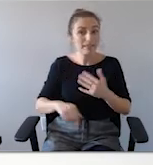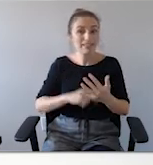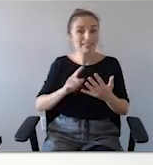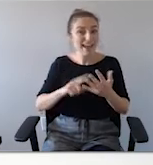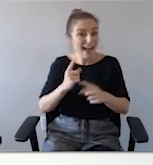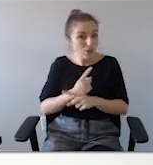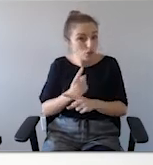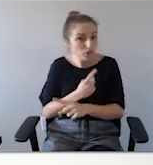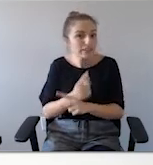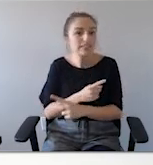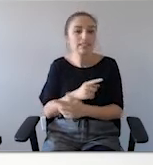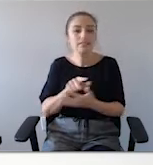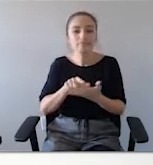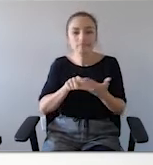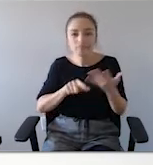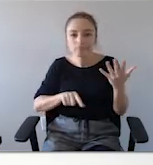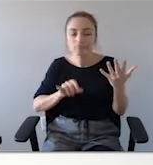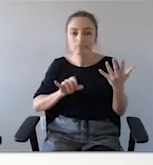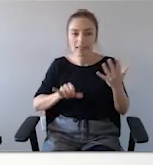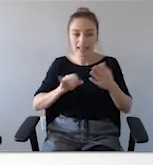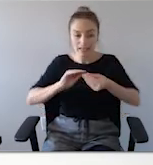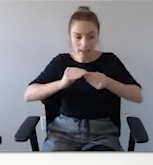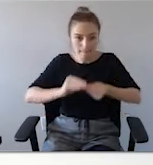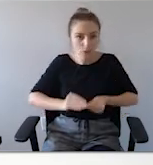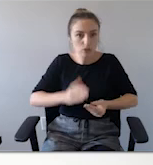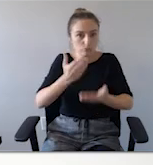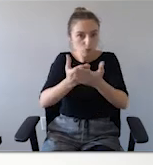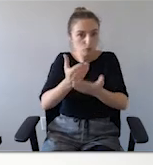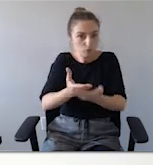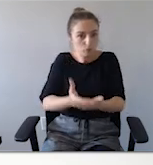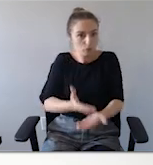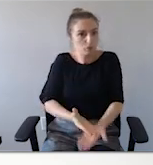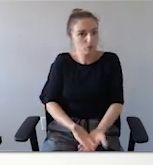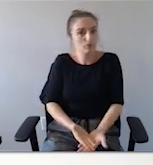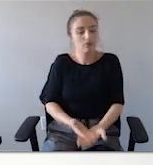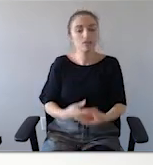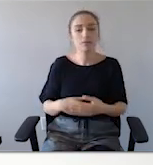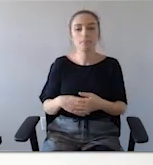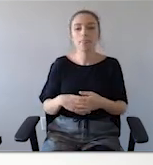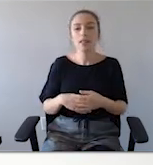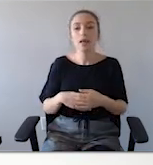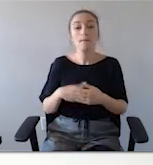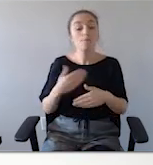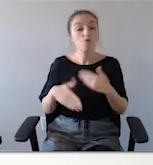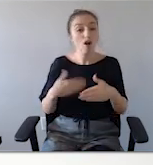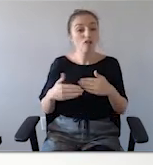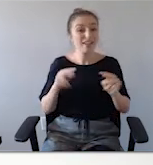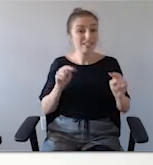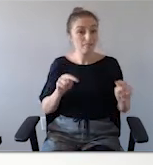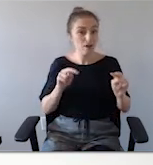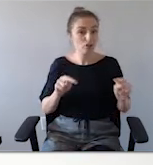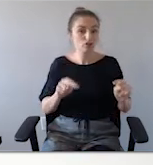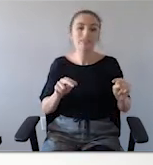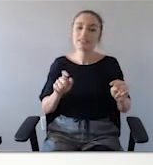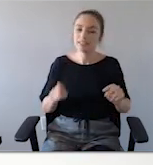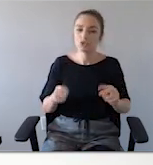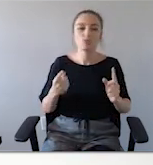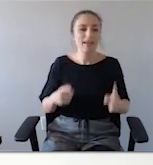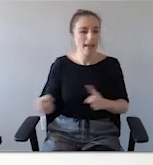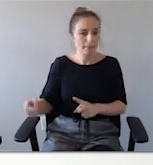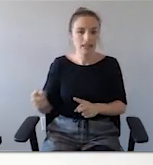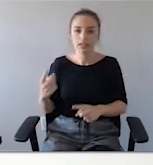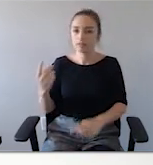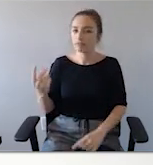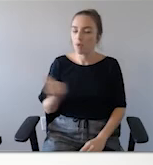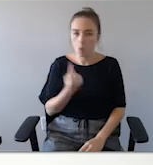responses? Progress and monitoring should be happening all the time. And I will tell you that